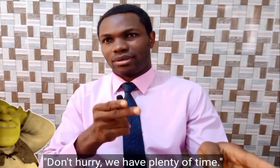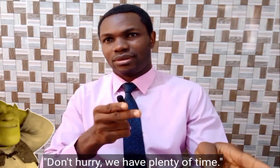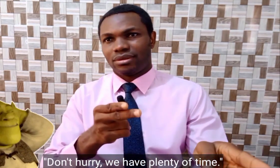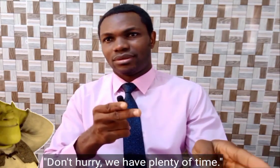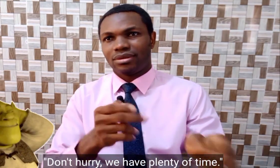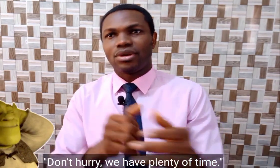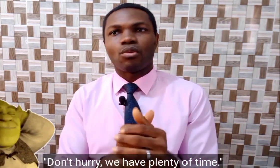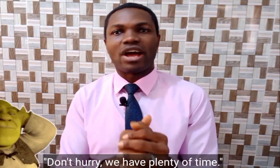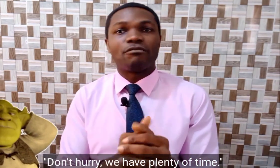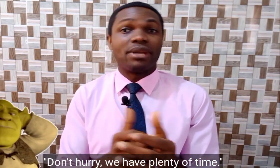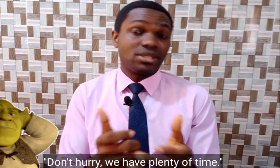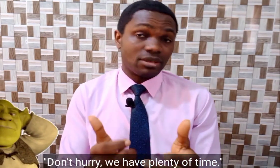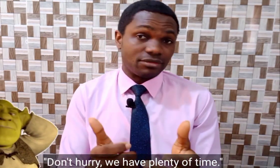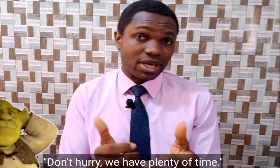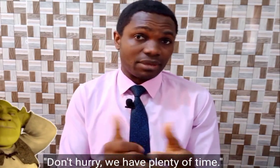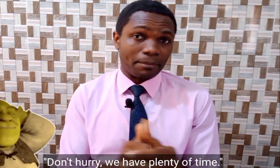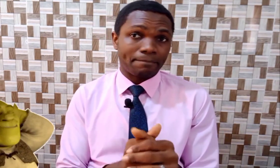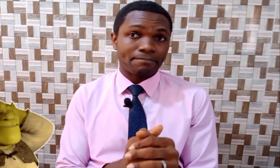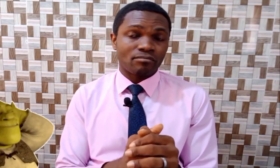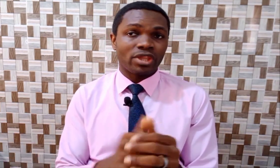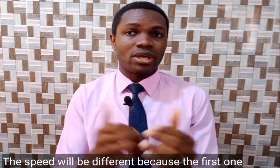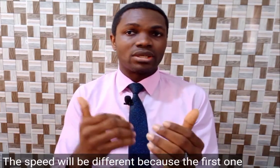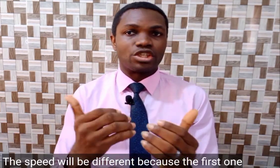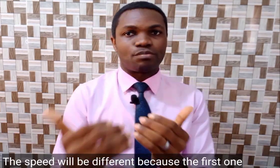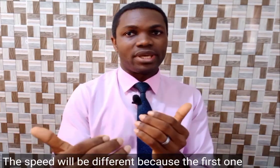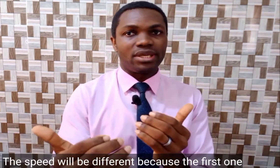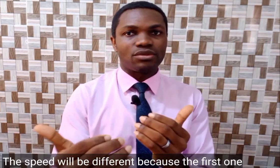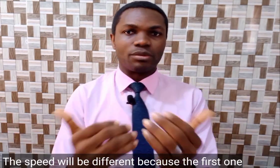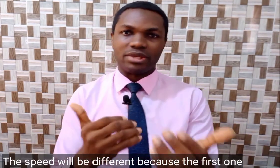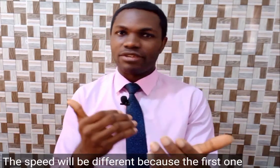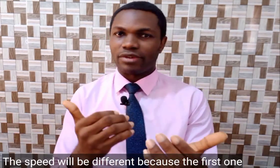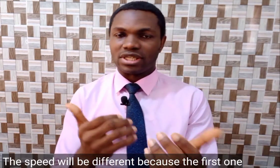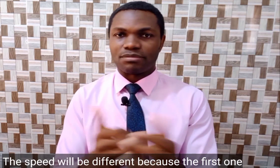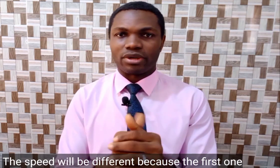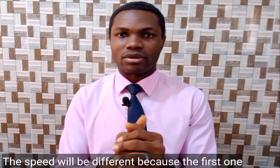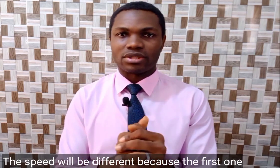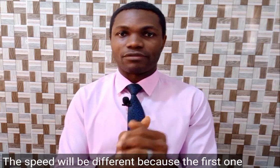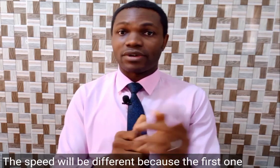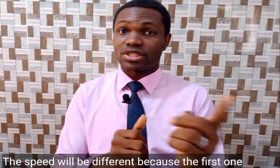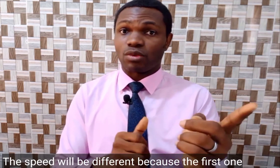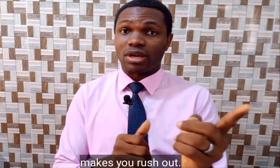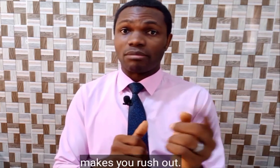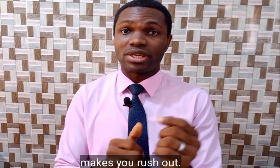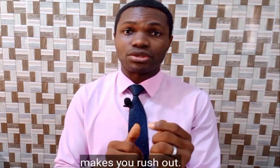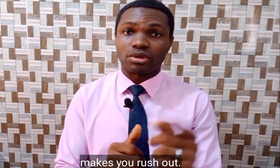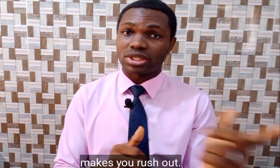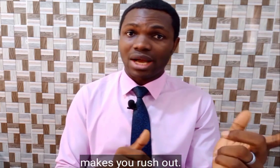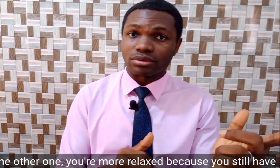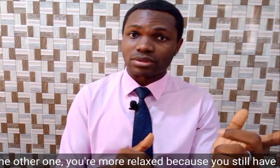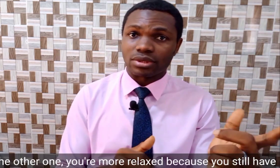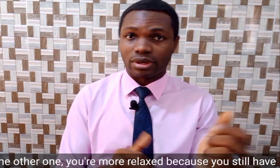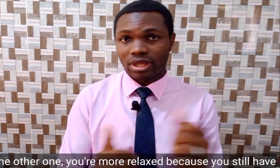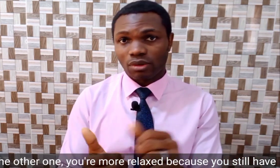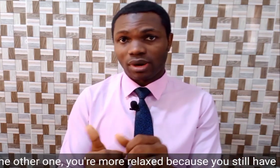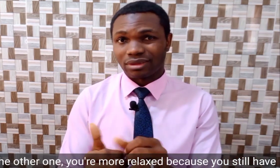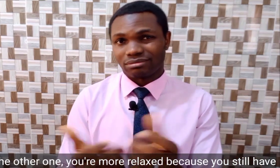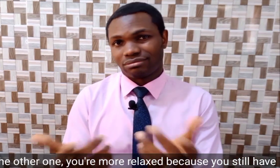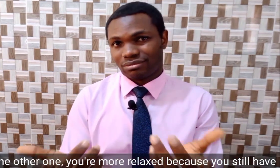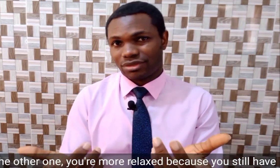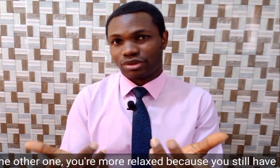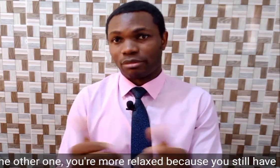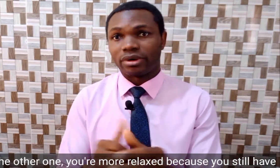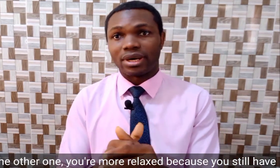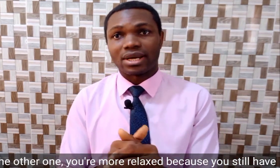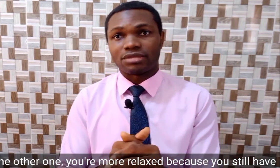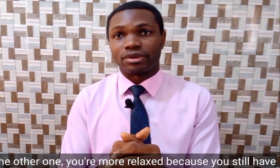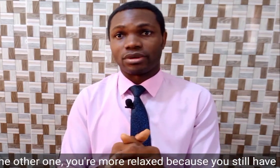hurry, we have plenty of time." The speed will be different because the first one makes you rush out. The other one,